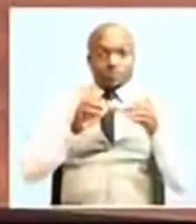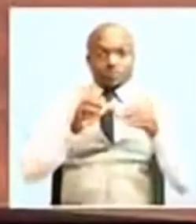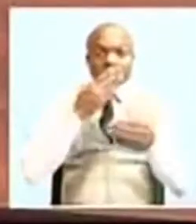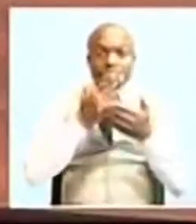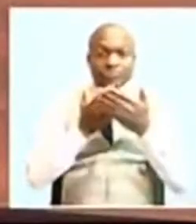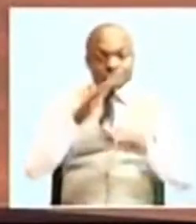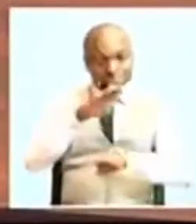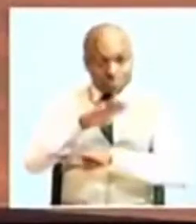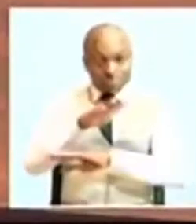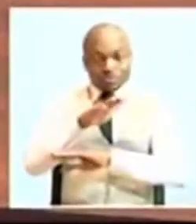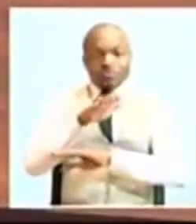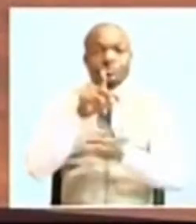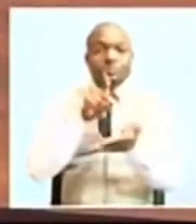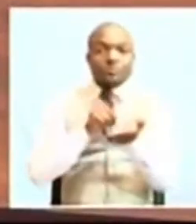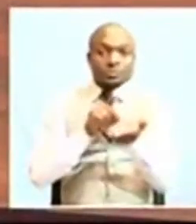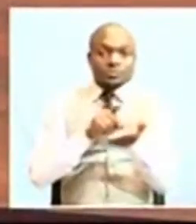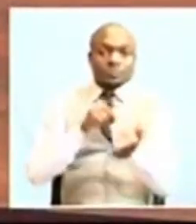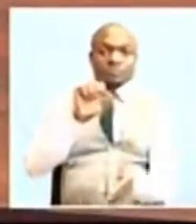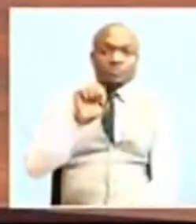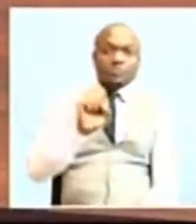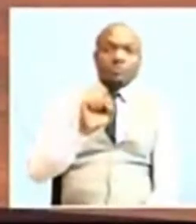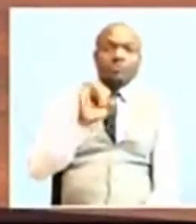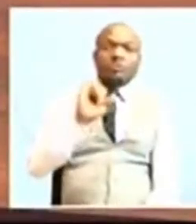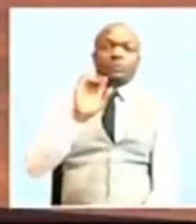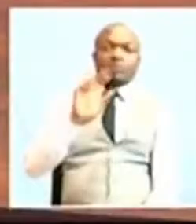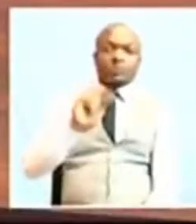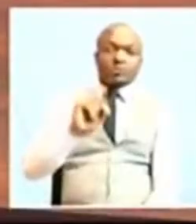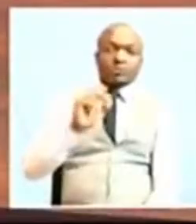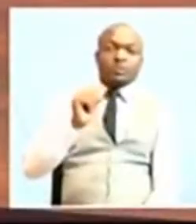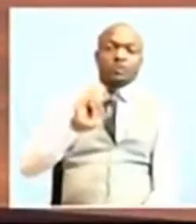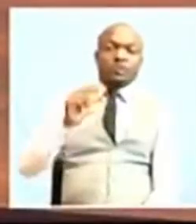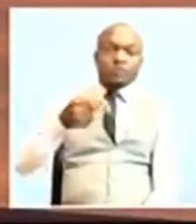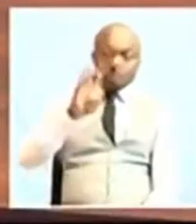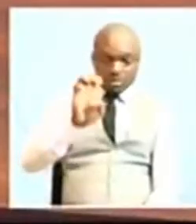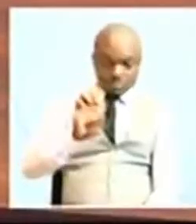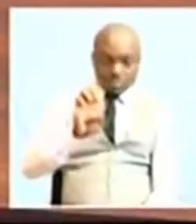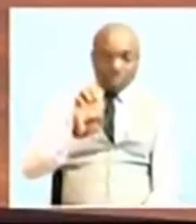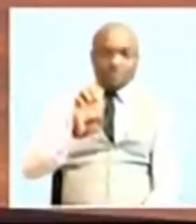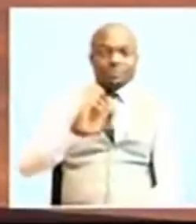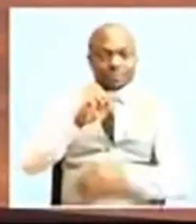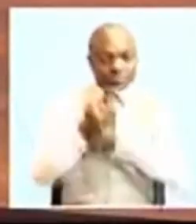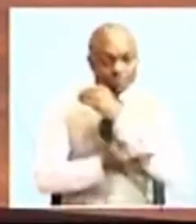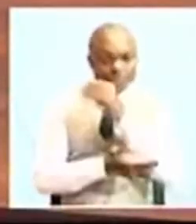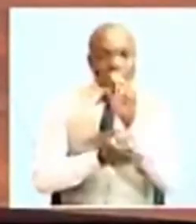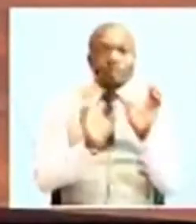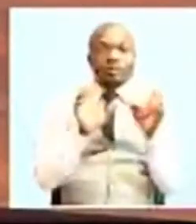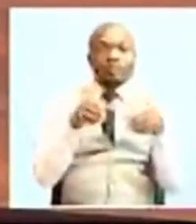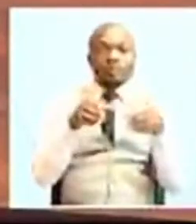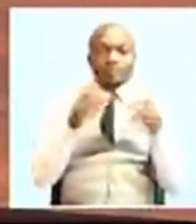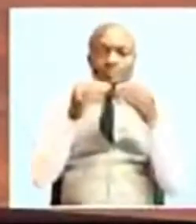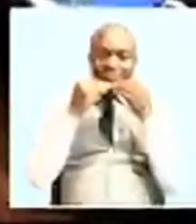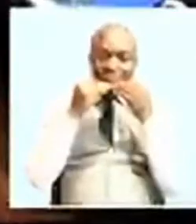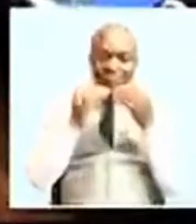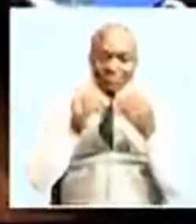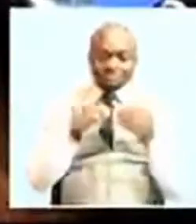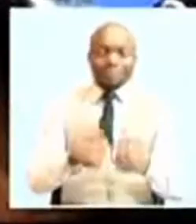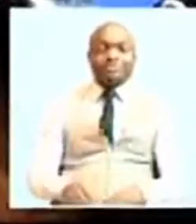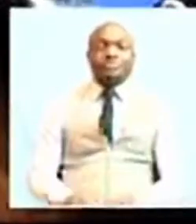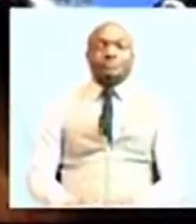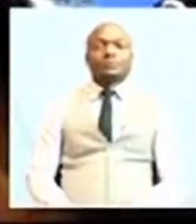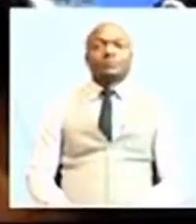Dr. Singombe, representing the people of Dundumwezi in Kalomo Southern Province. You're welcome to your committee. Thank you. Thank you.